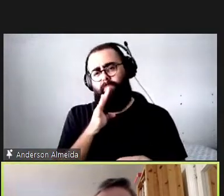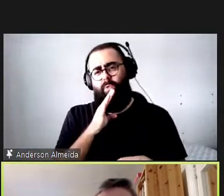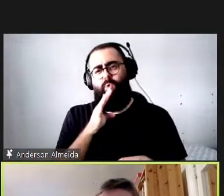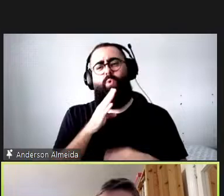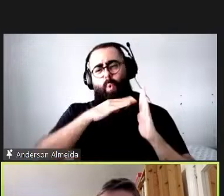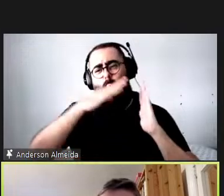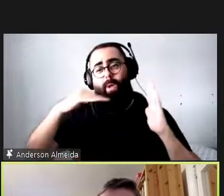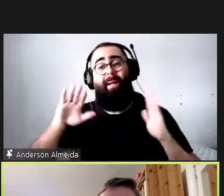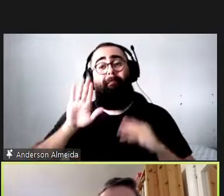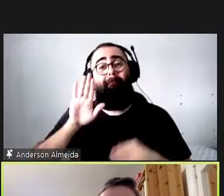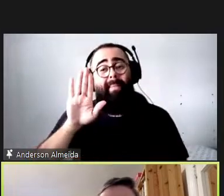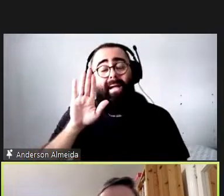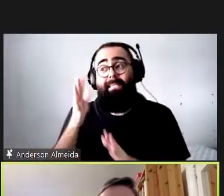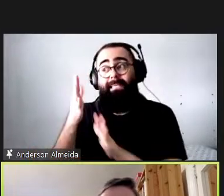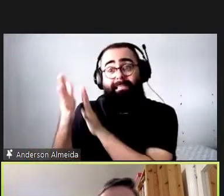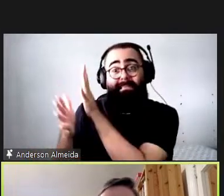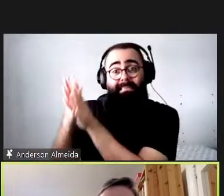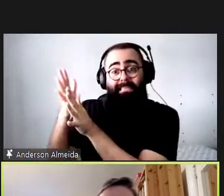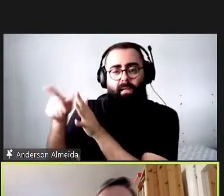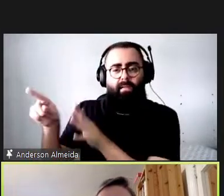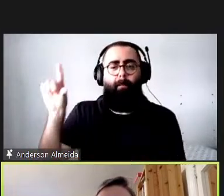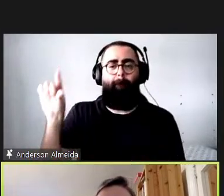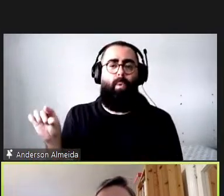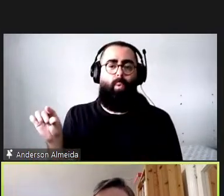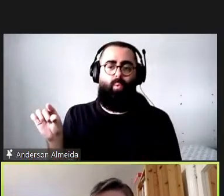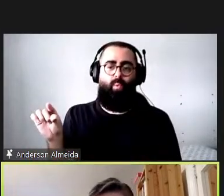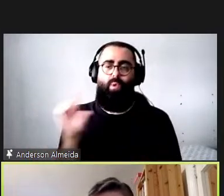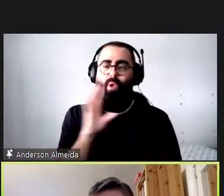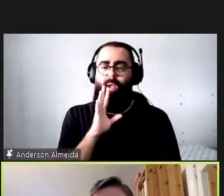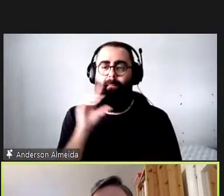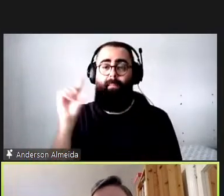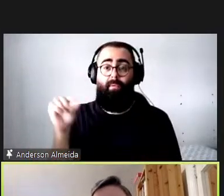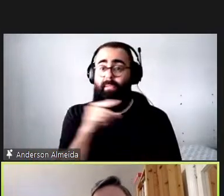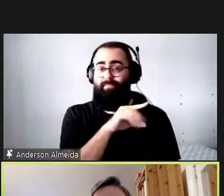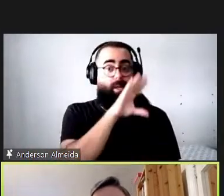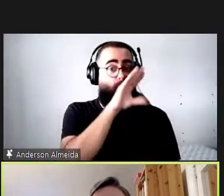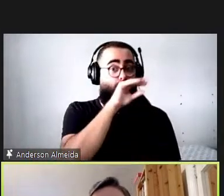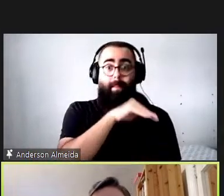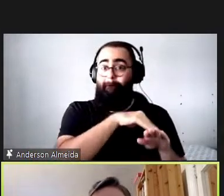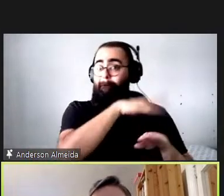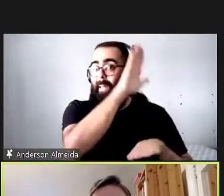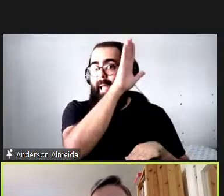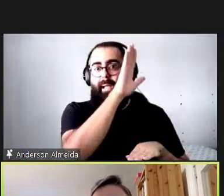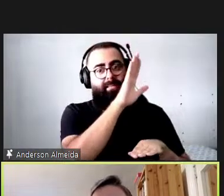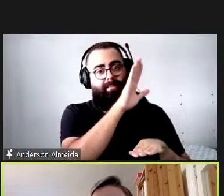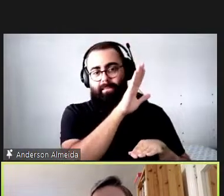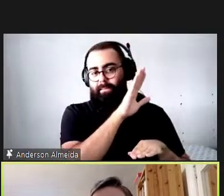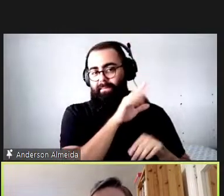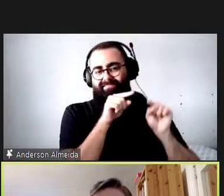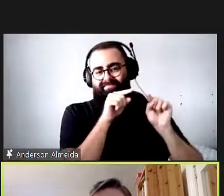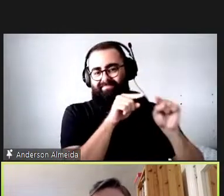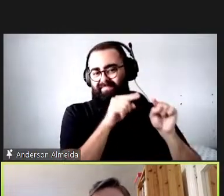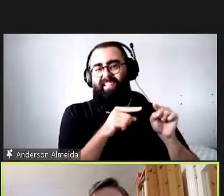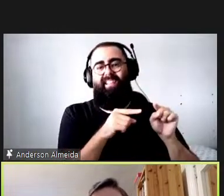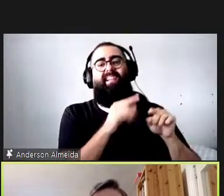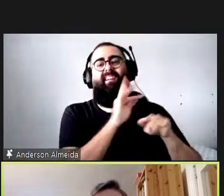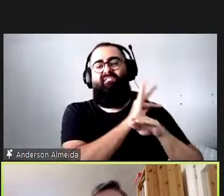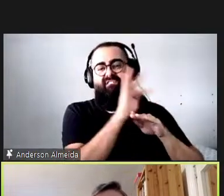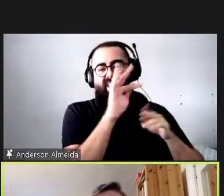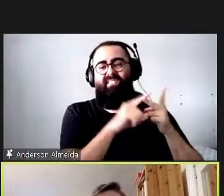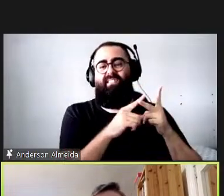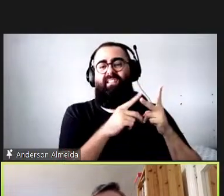much about signing at the level of the physics and the physiology and the kinematics.